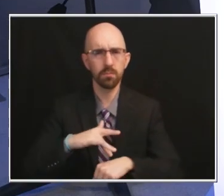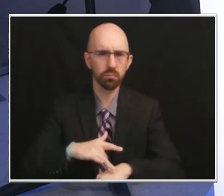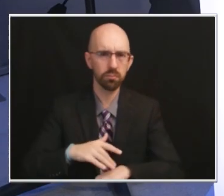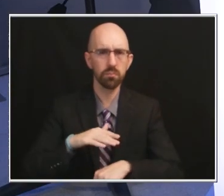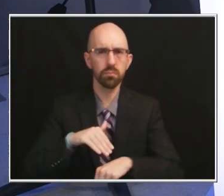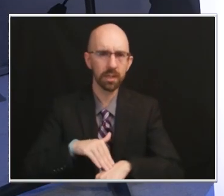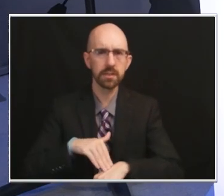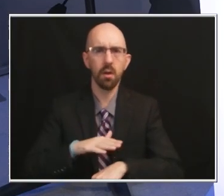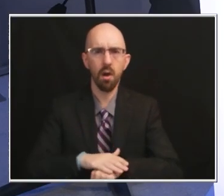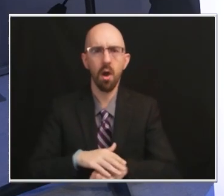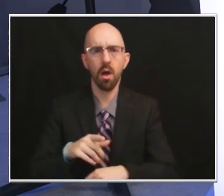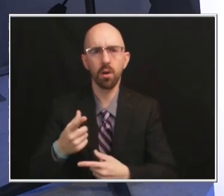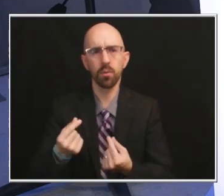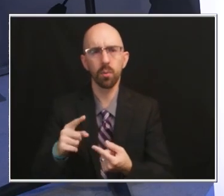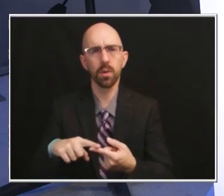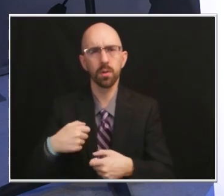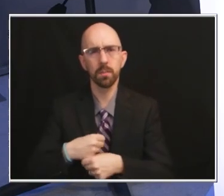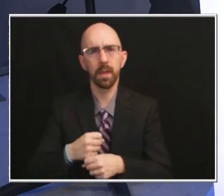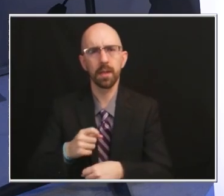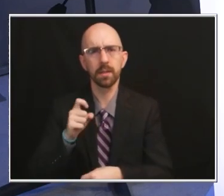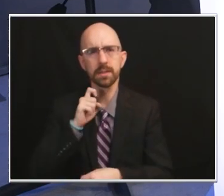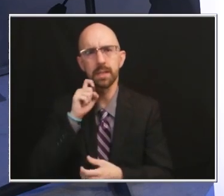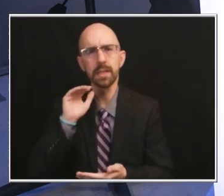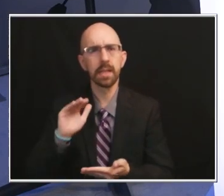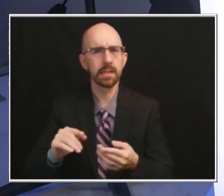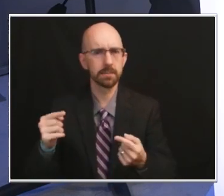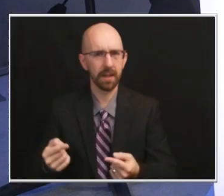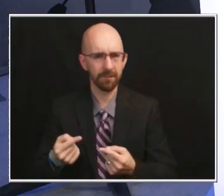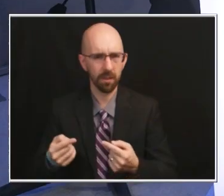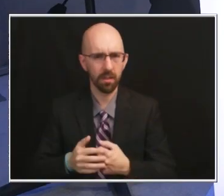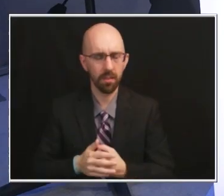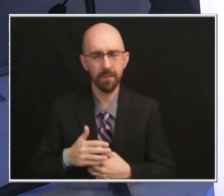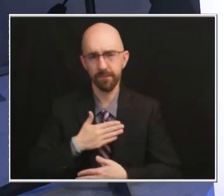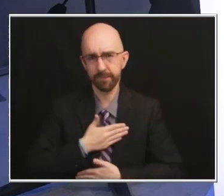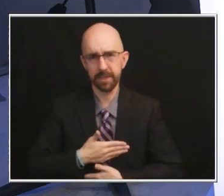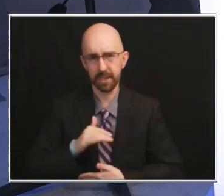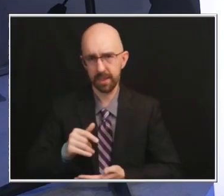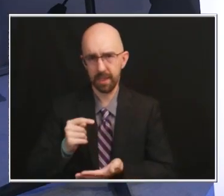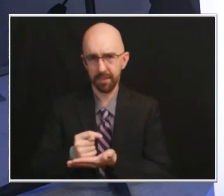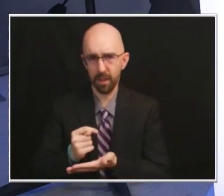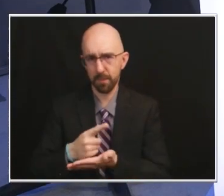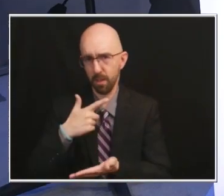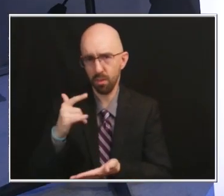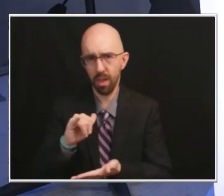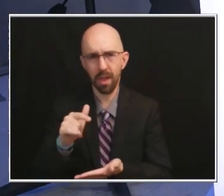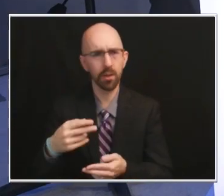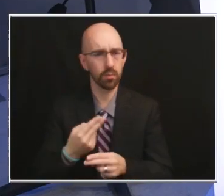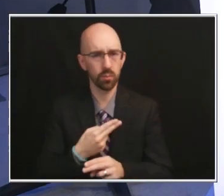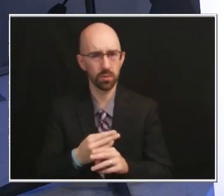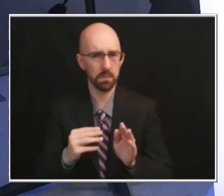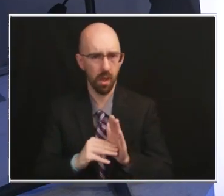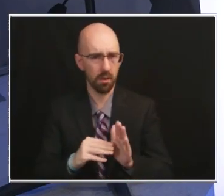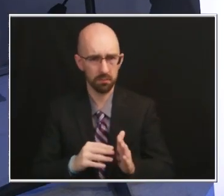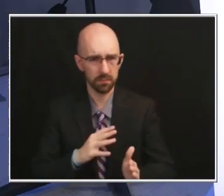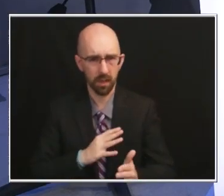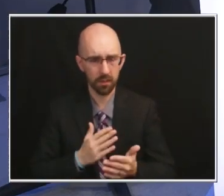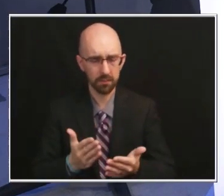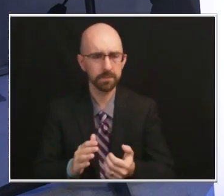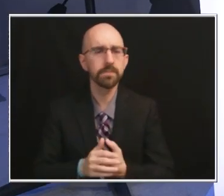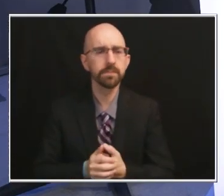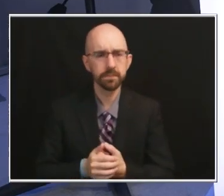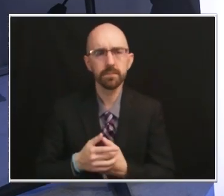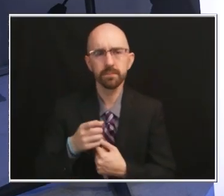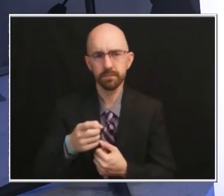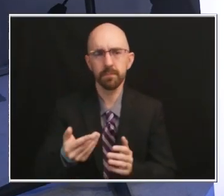make sex less painful? Physically, what does that therapy look like? And feel free to use the models. Yeah, so this is going to, again,